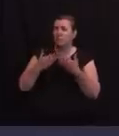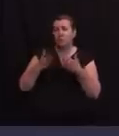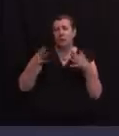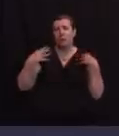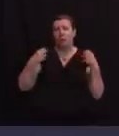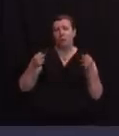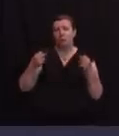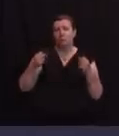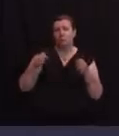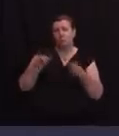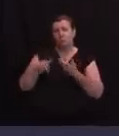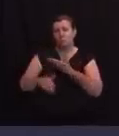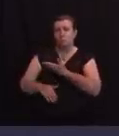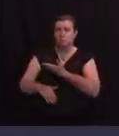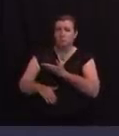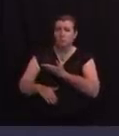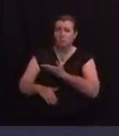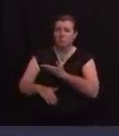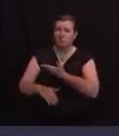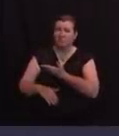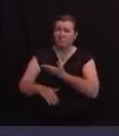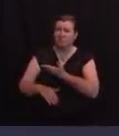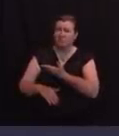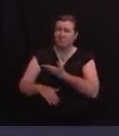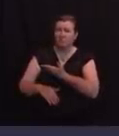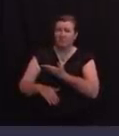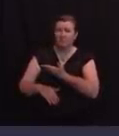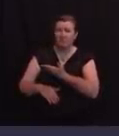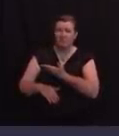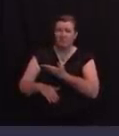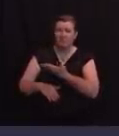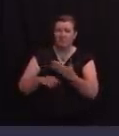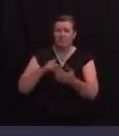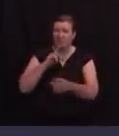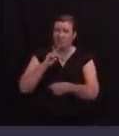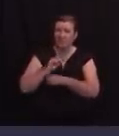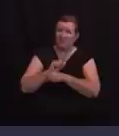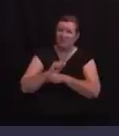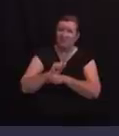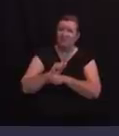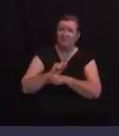question. If there's an opportunity, if there's something, a moment in time that we can capture